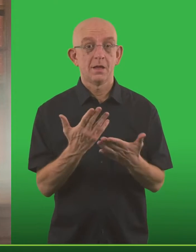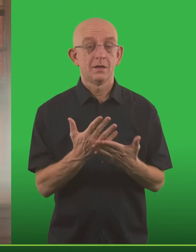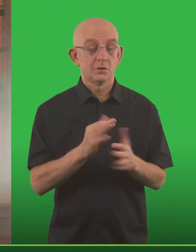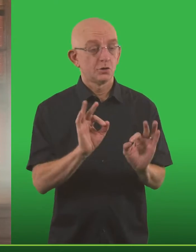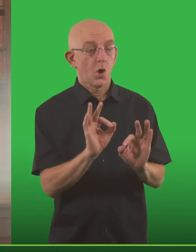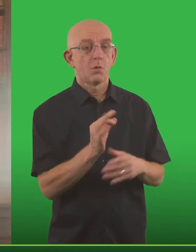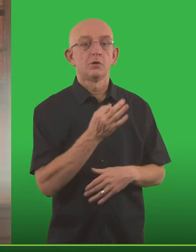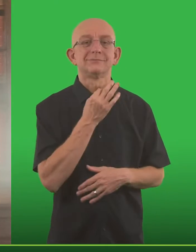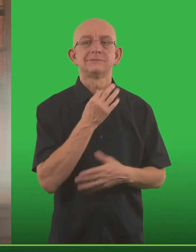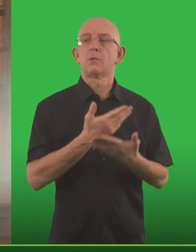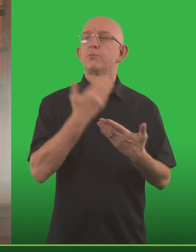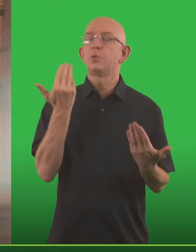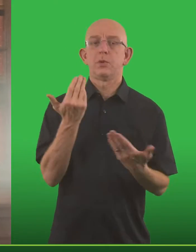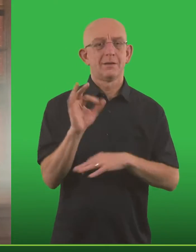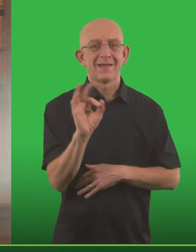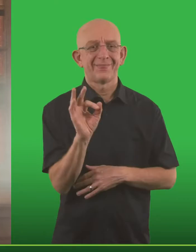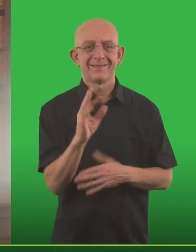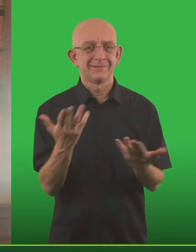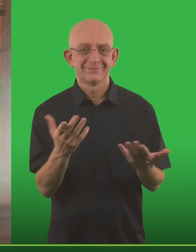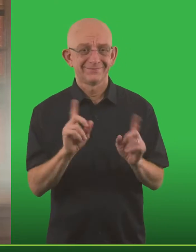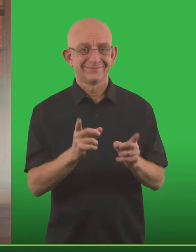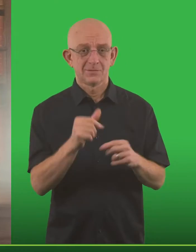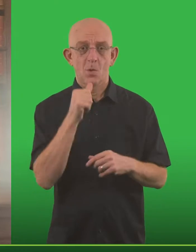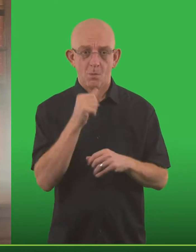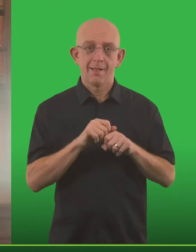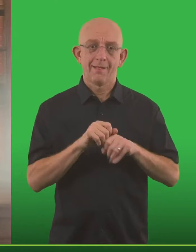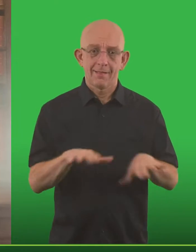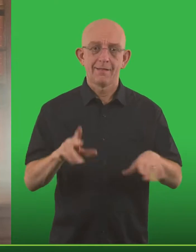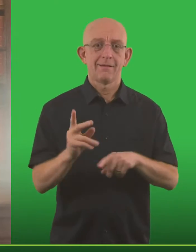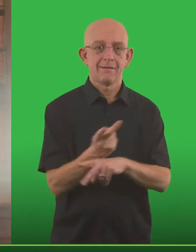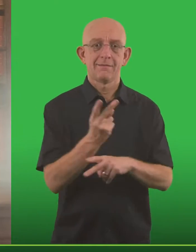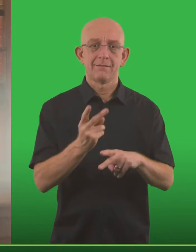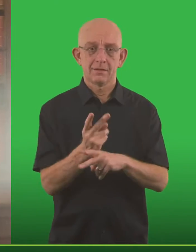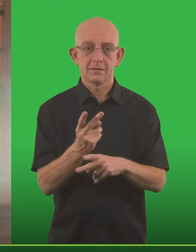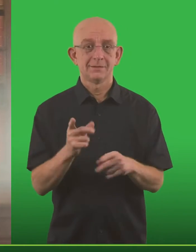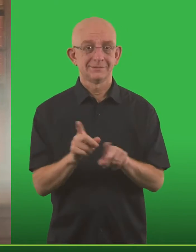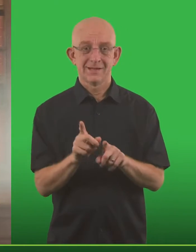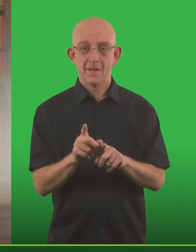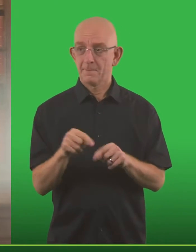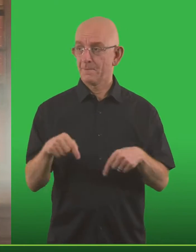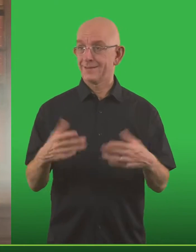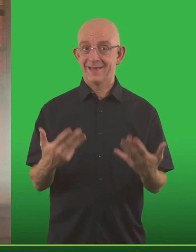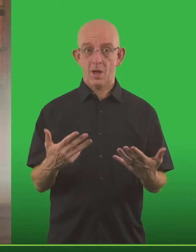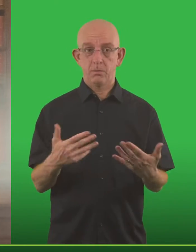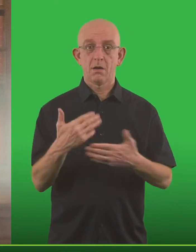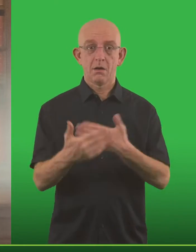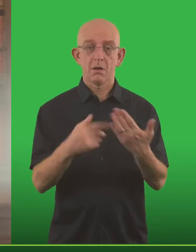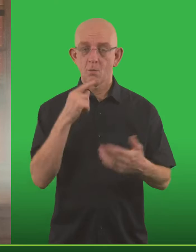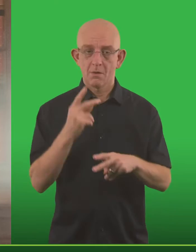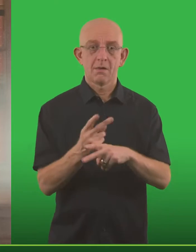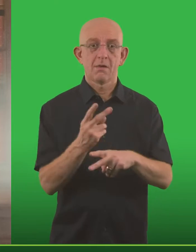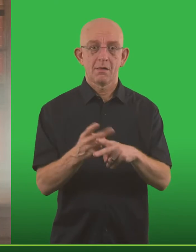there's no risk or consequence-free option. There will be further waves of the pandemic beyond the one that we're currently